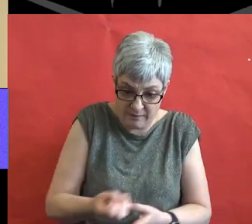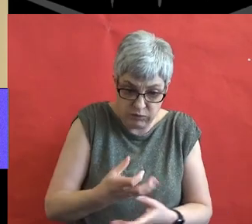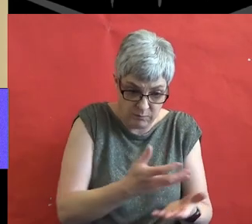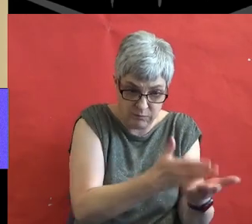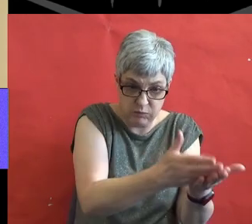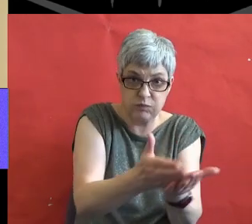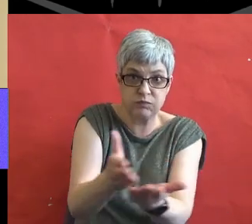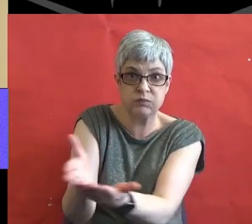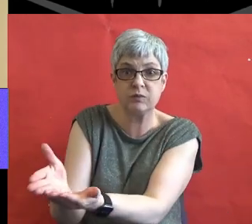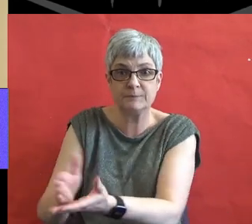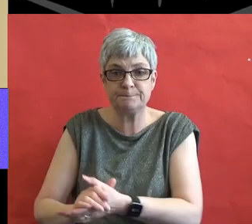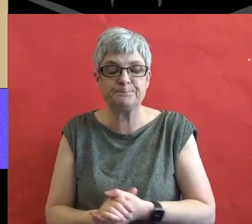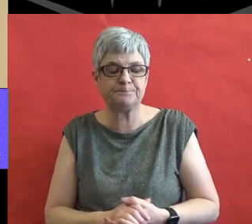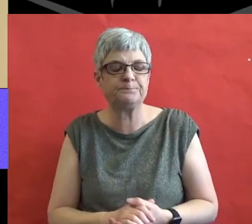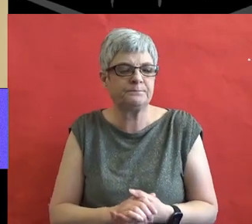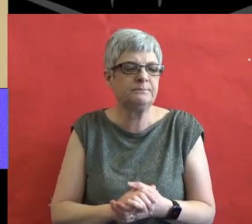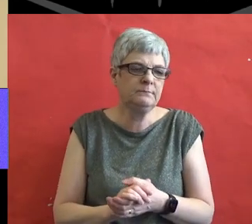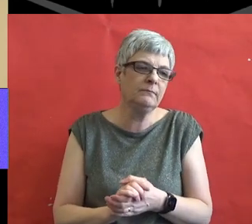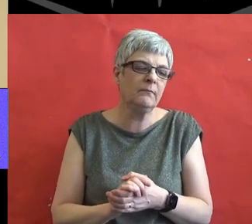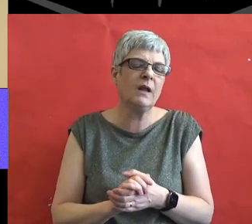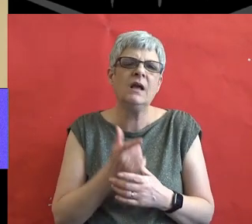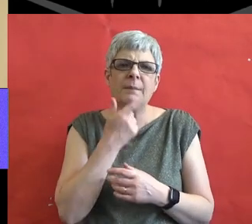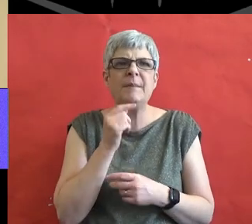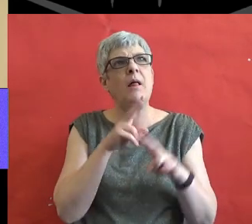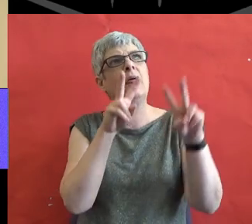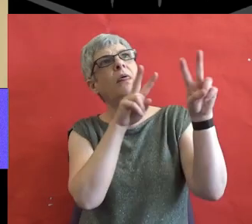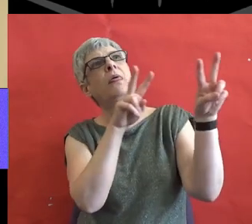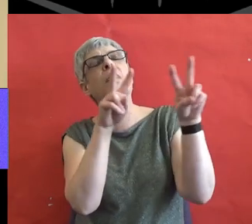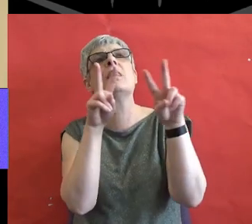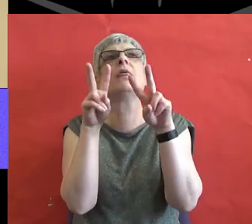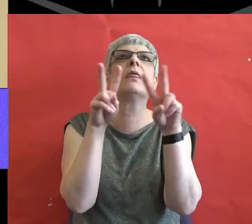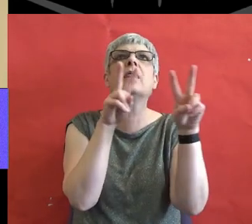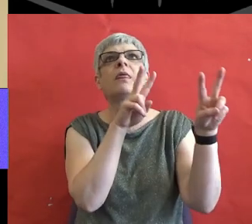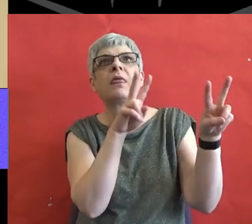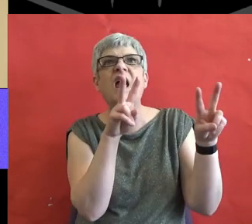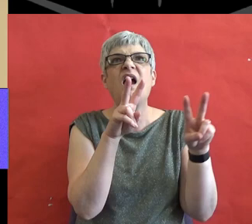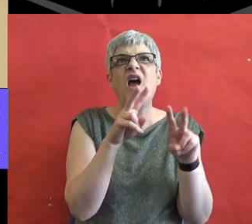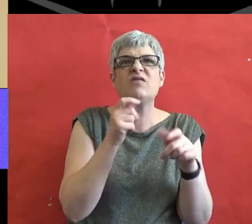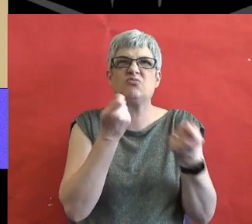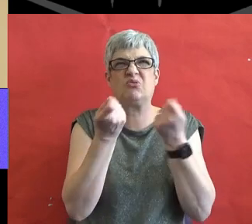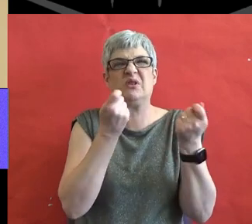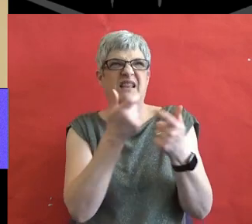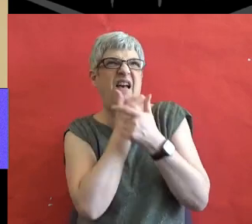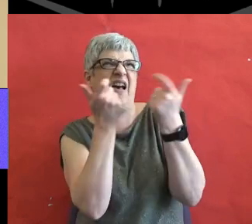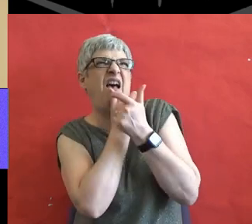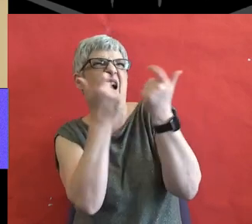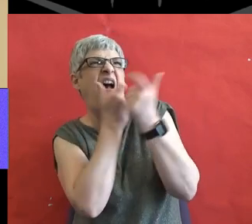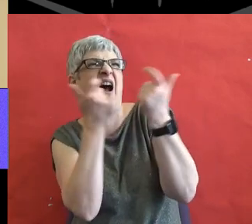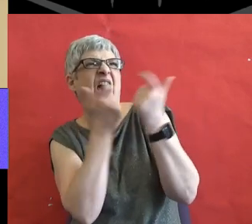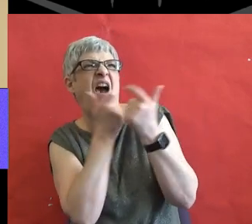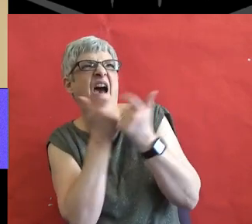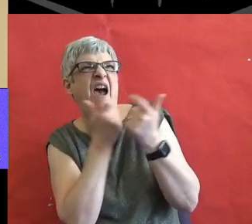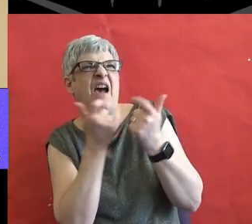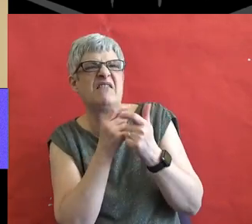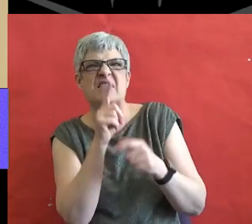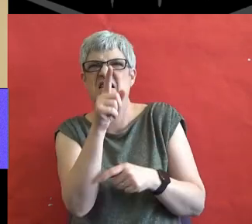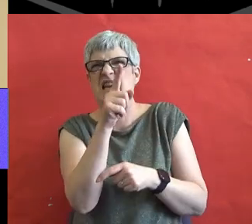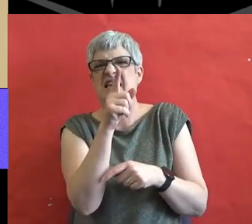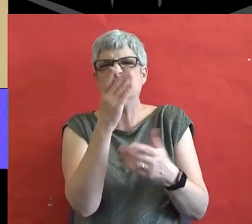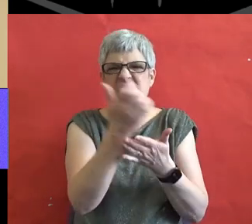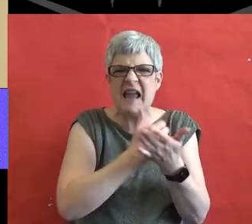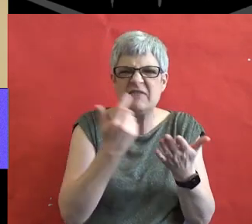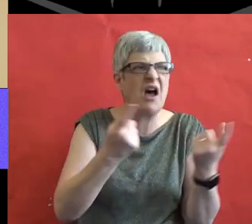lots. The people stood watching, and the rulers even sneered at him. They said, "He saved